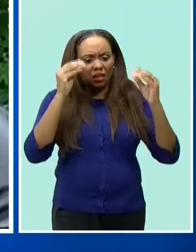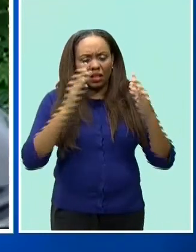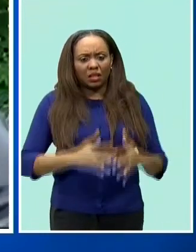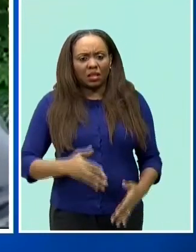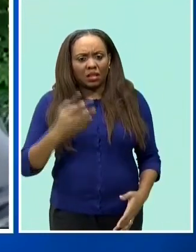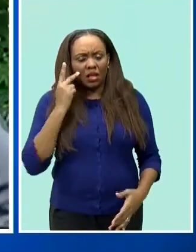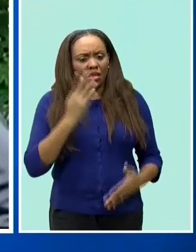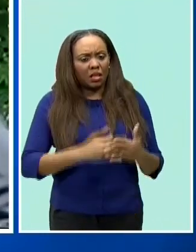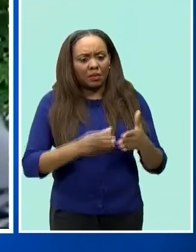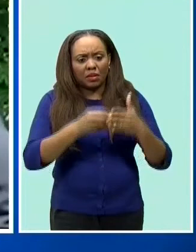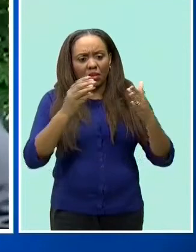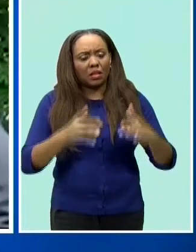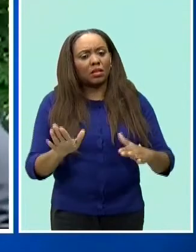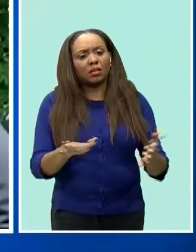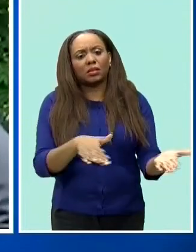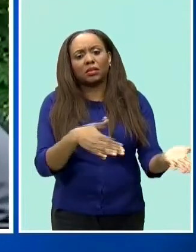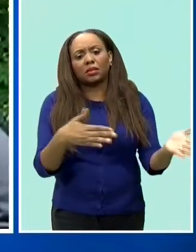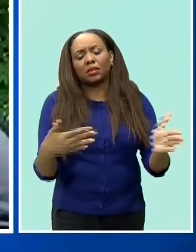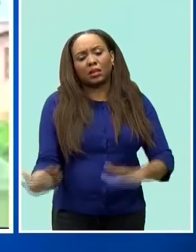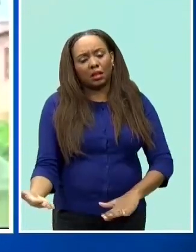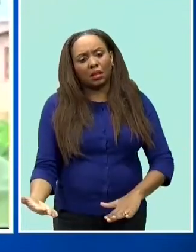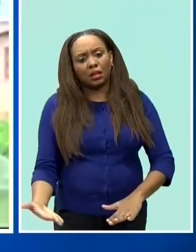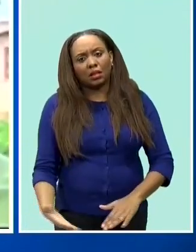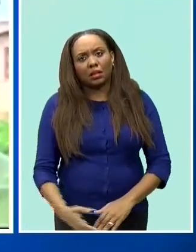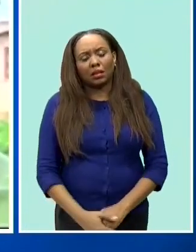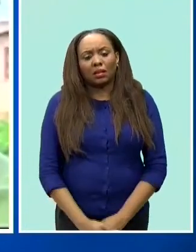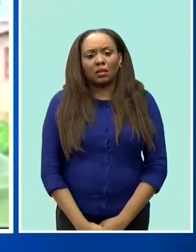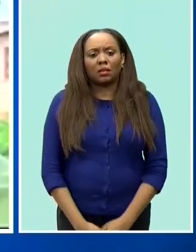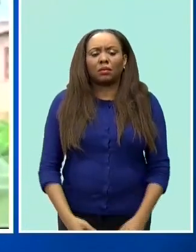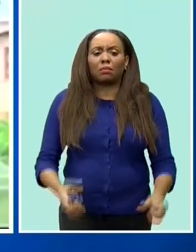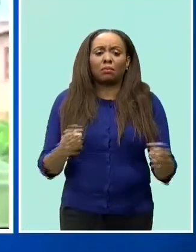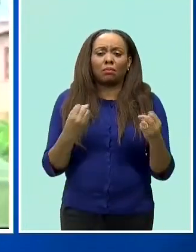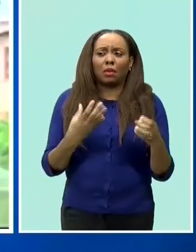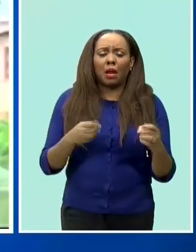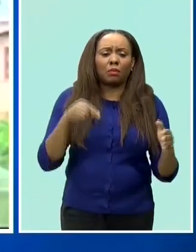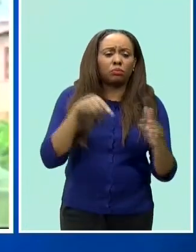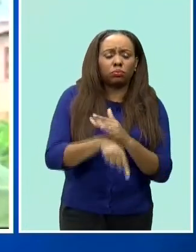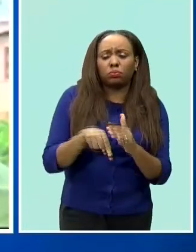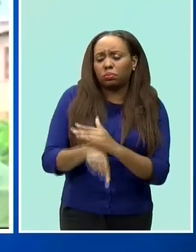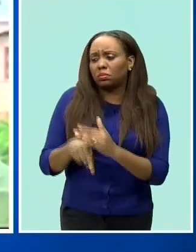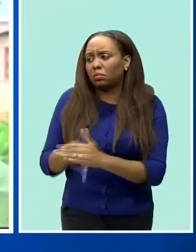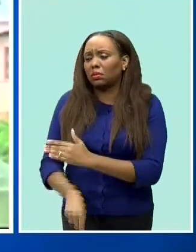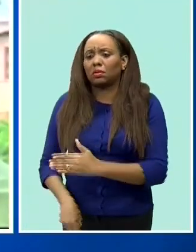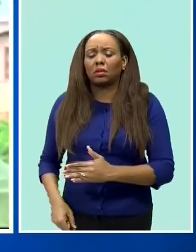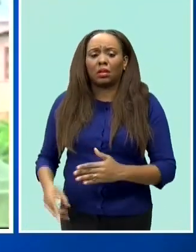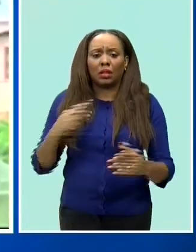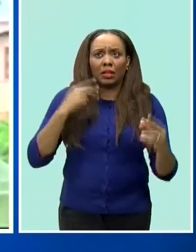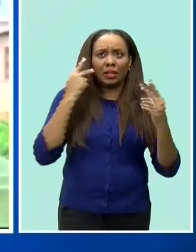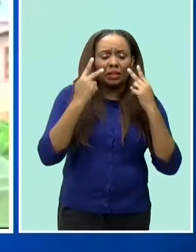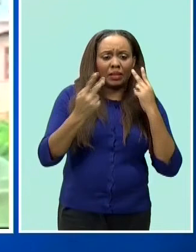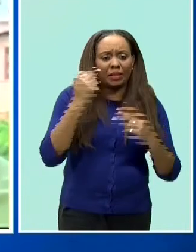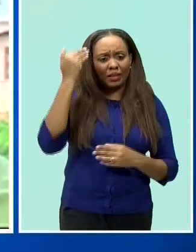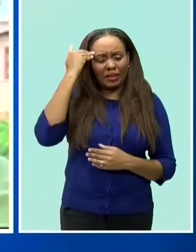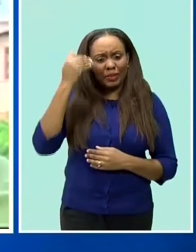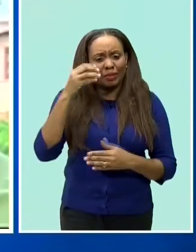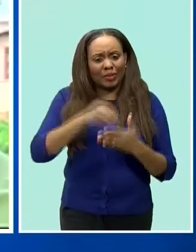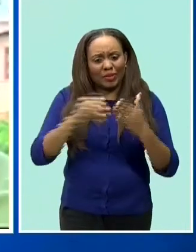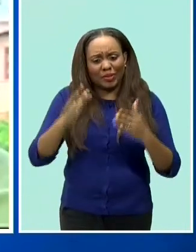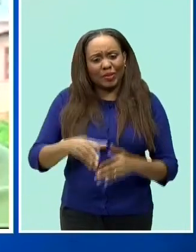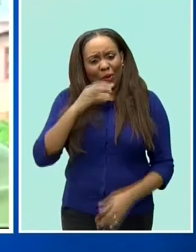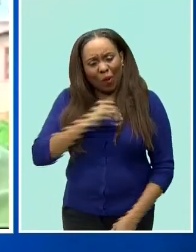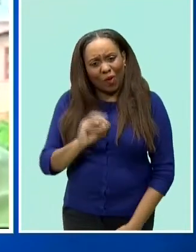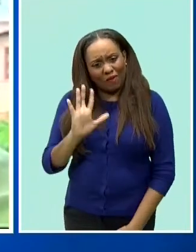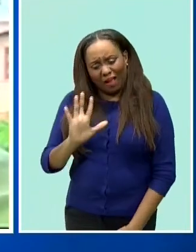violence, which has become pervasive in the area. Many murders of students I would have known since the age of 5 years